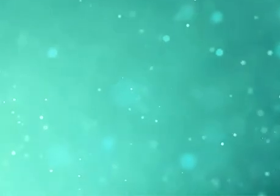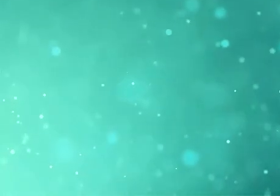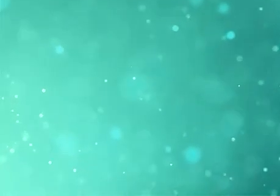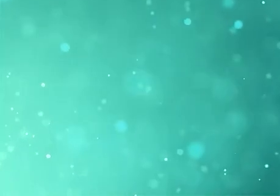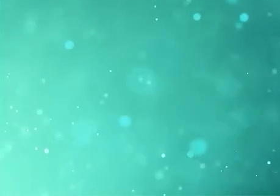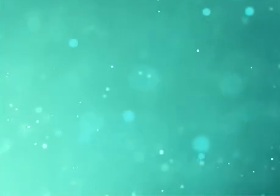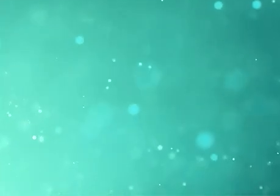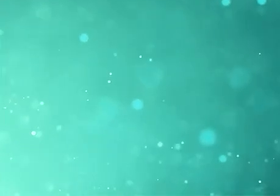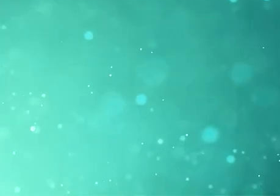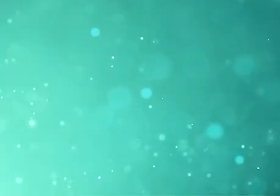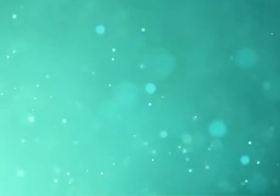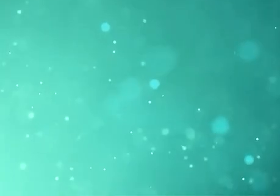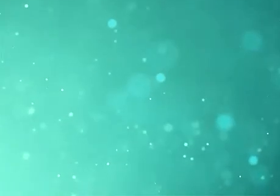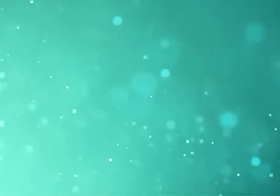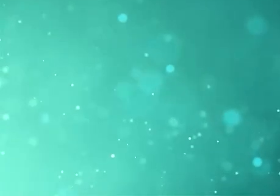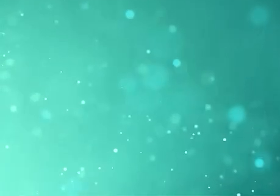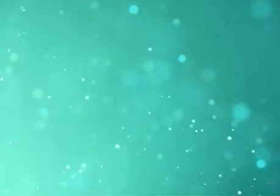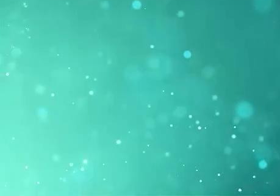being resistant.